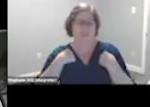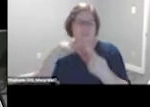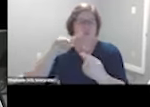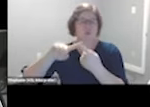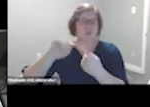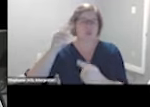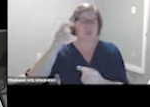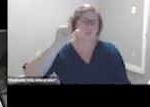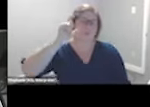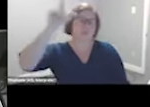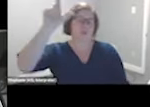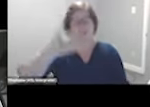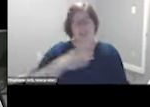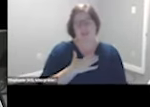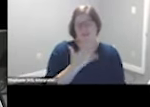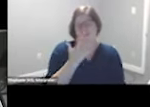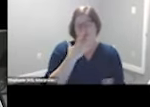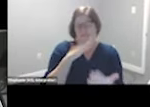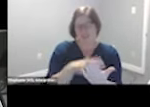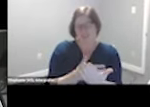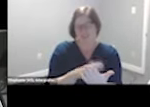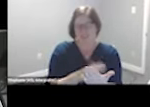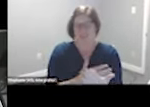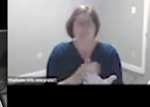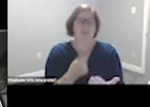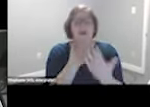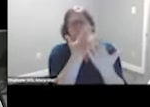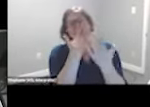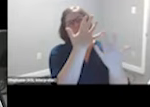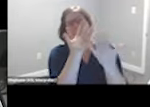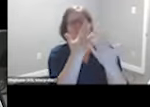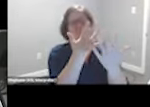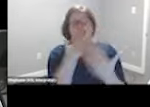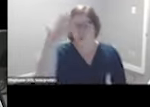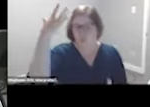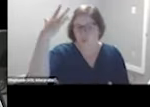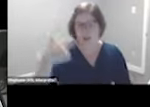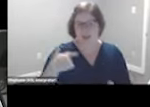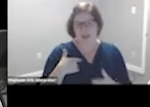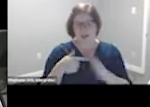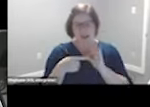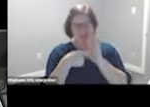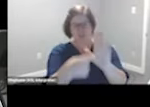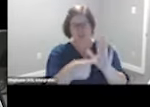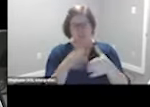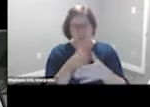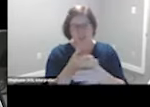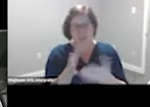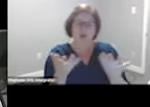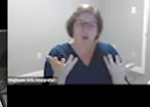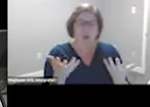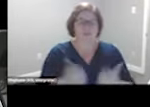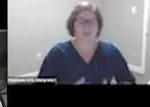my favorite song, and then sing, and we had a wonderful time. Why I share this movie is, yeah, living in space is,